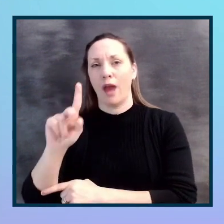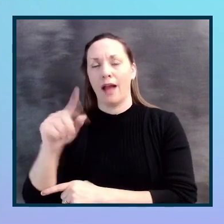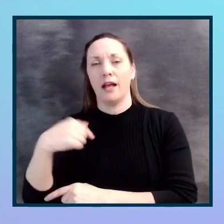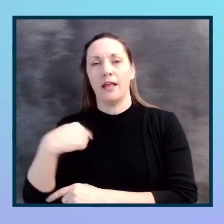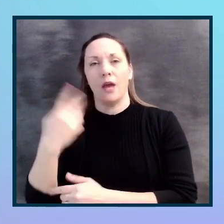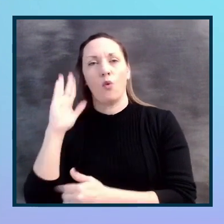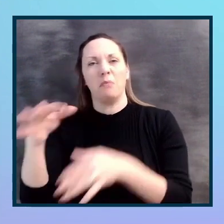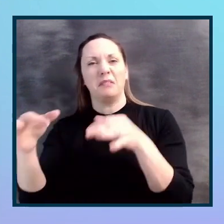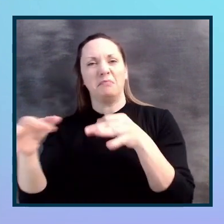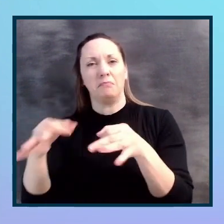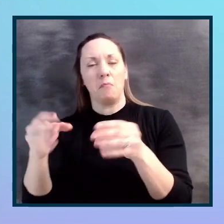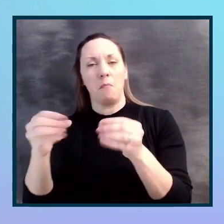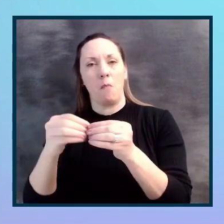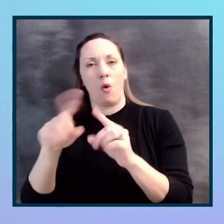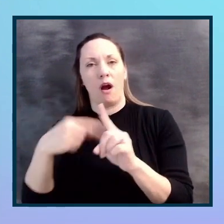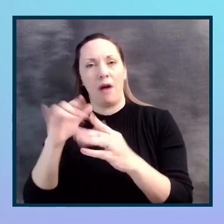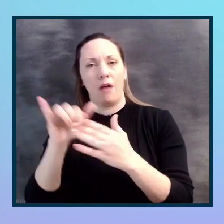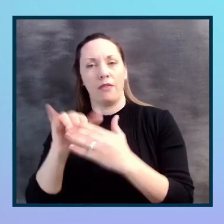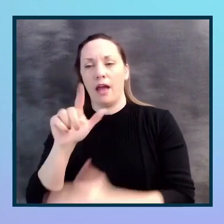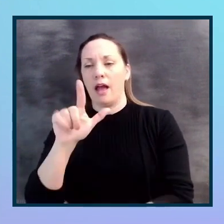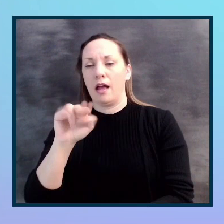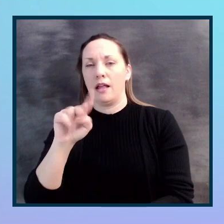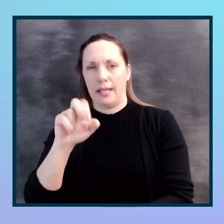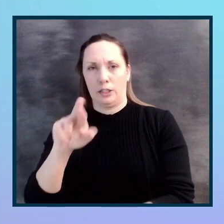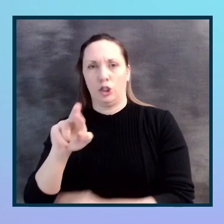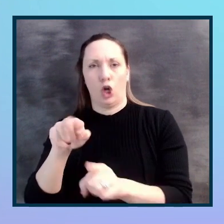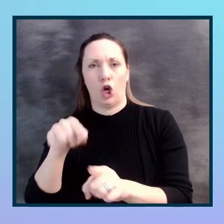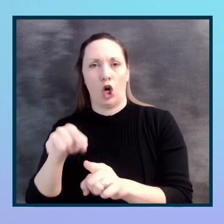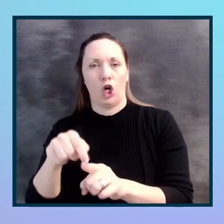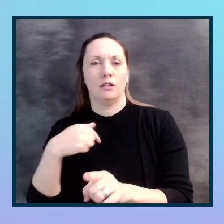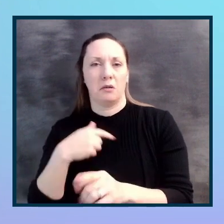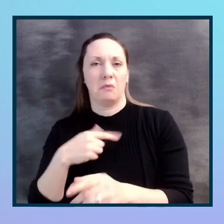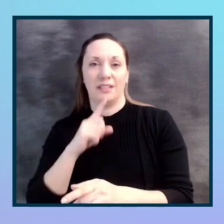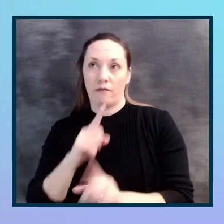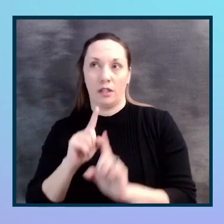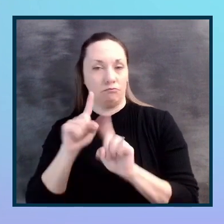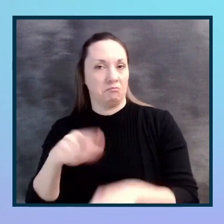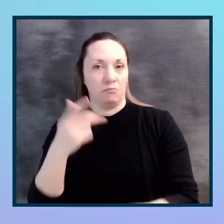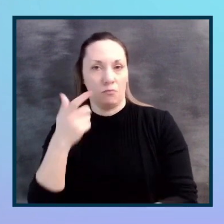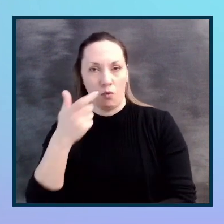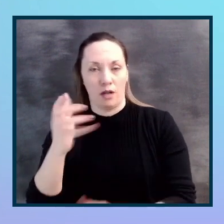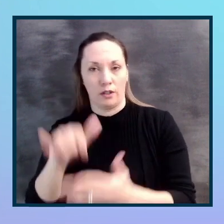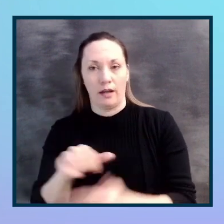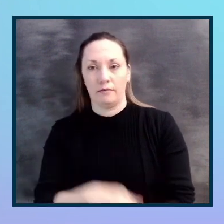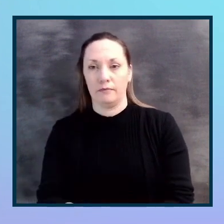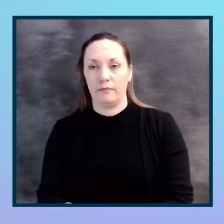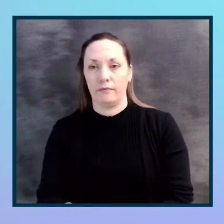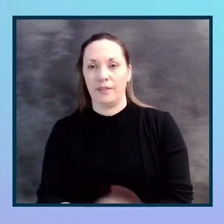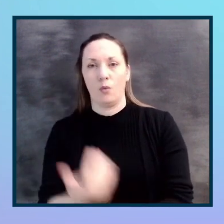bit more about that linter offering. So definitely check out that. I think we have time for